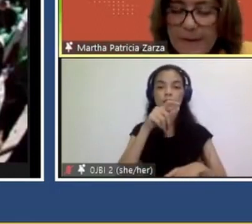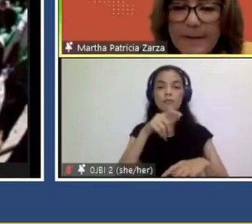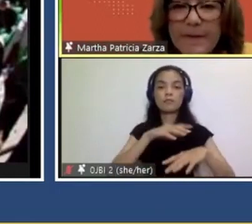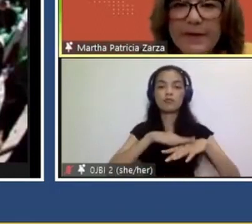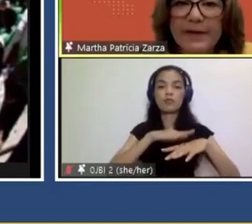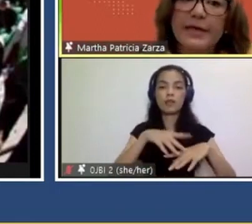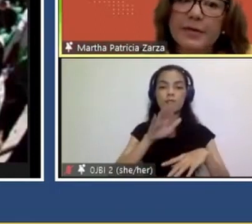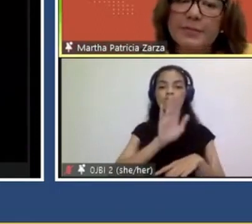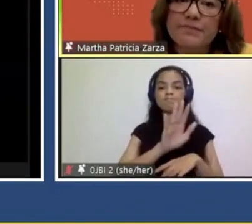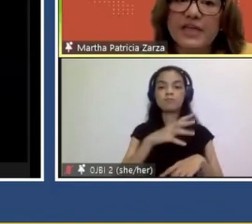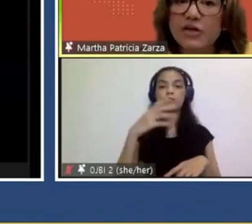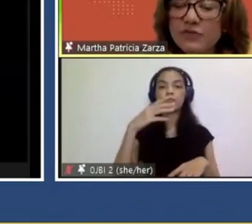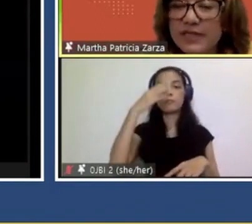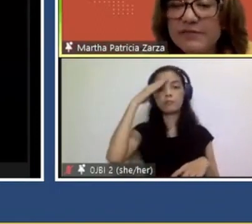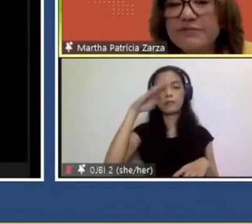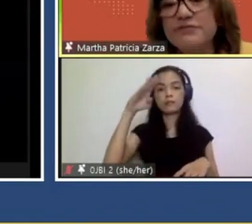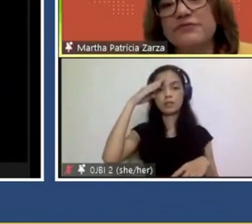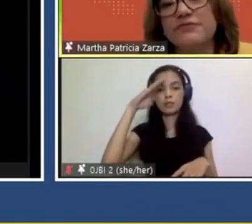culture. The